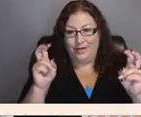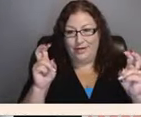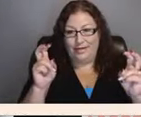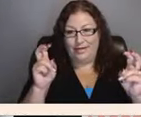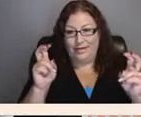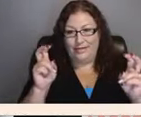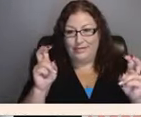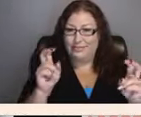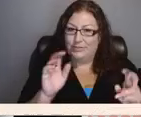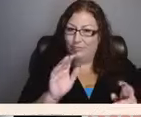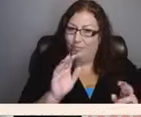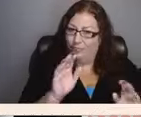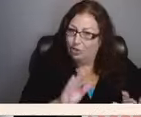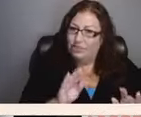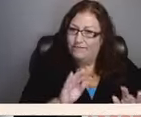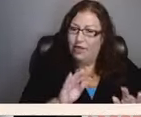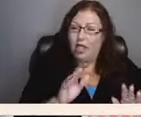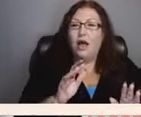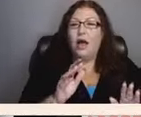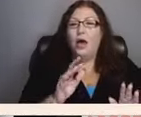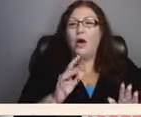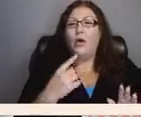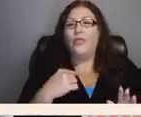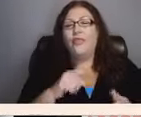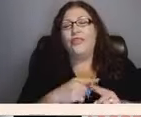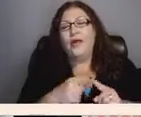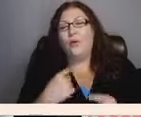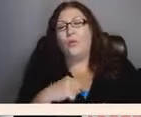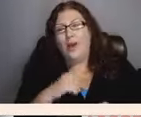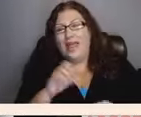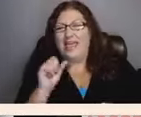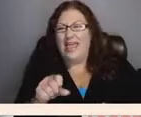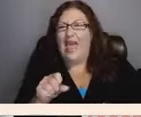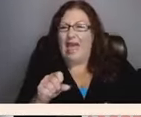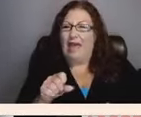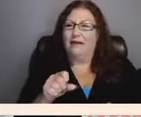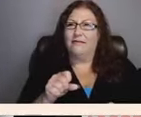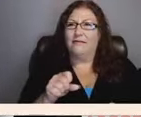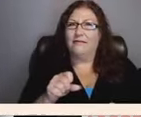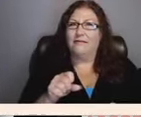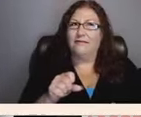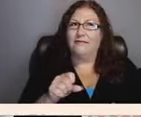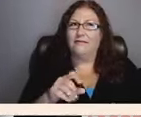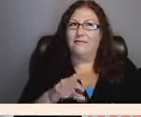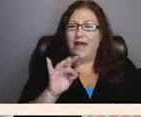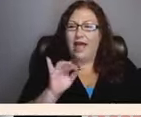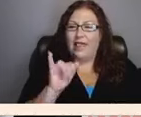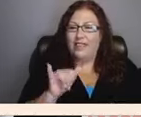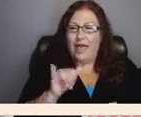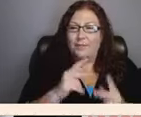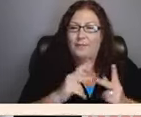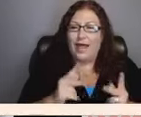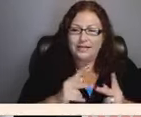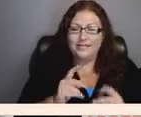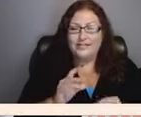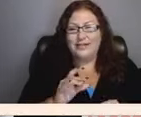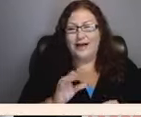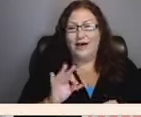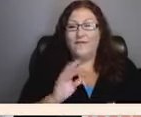then we can come into that place of personal